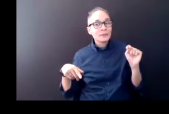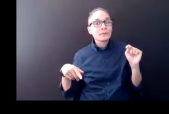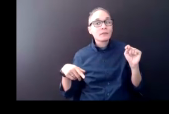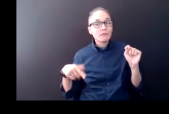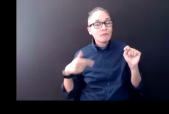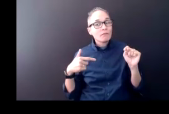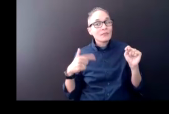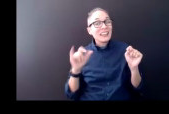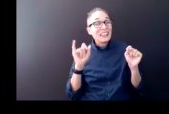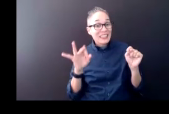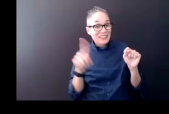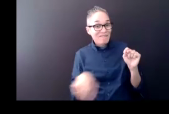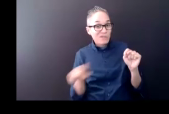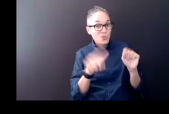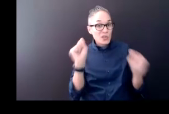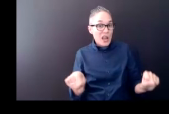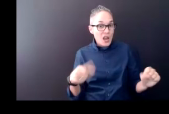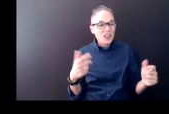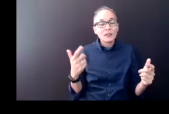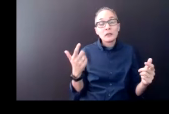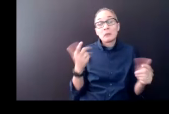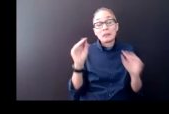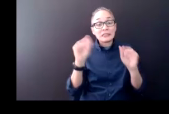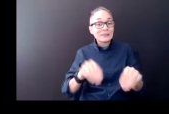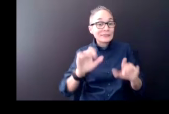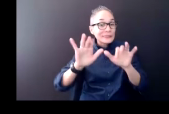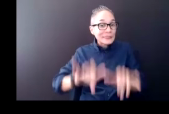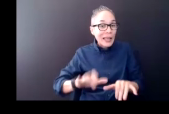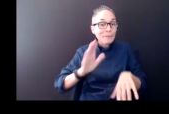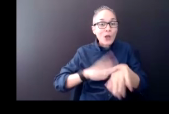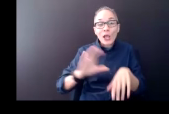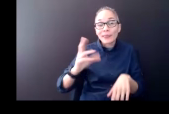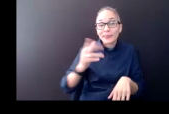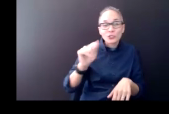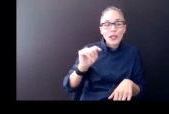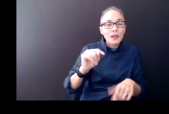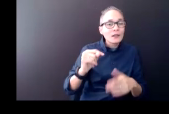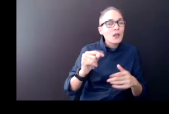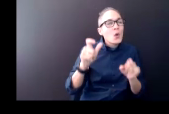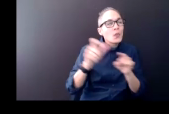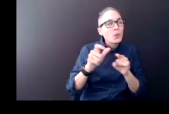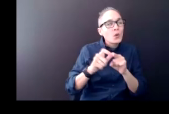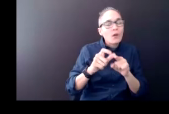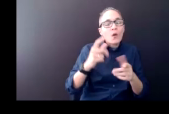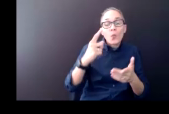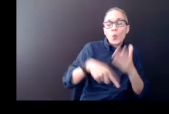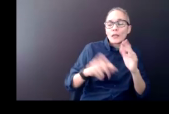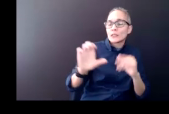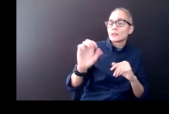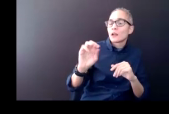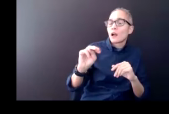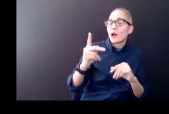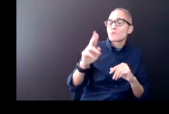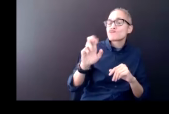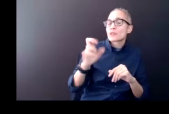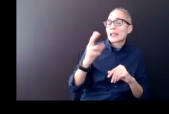I would like, if you can, to put in the chat, what does comprehension mean to you? And like, how do you measure